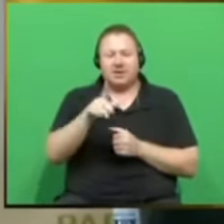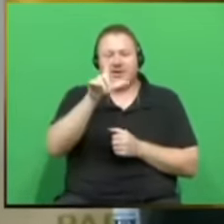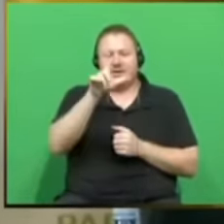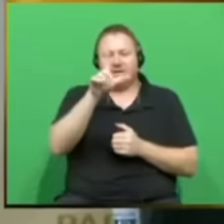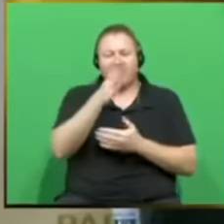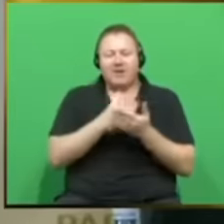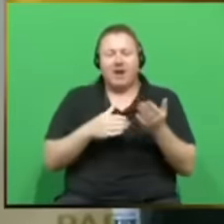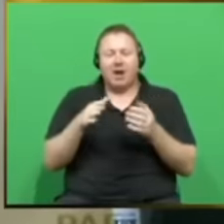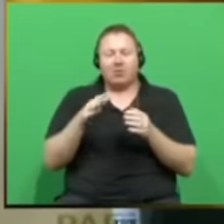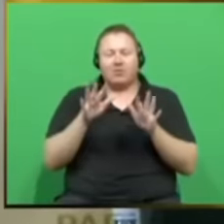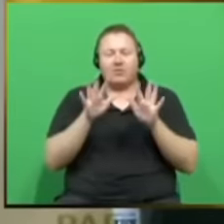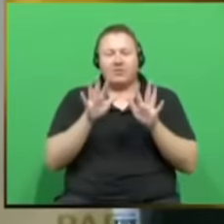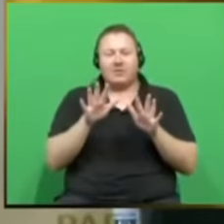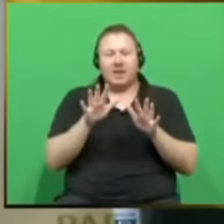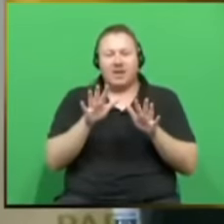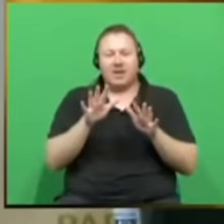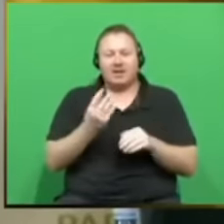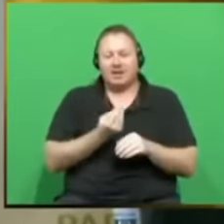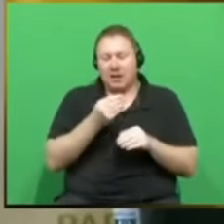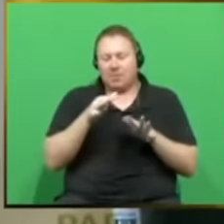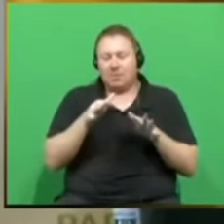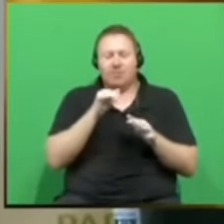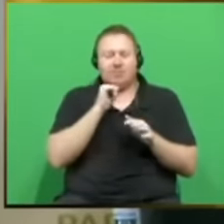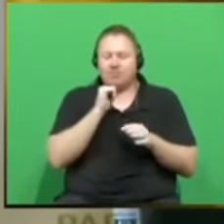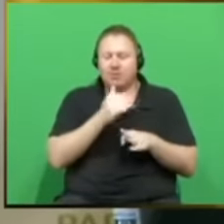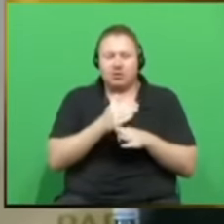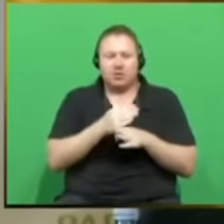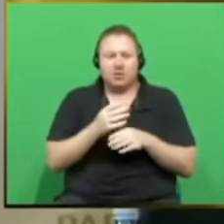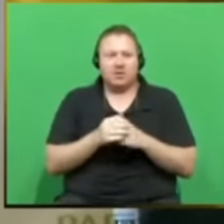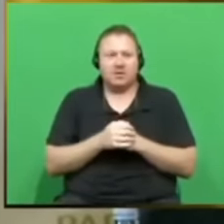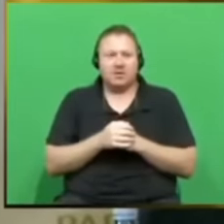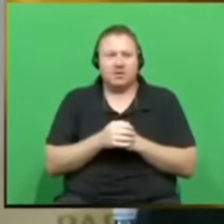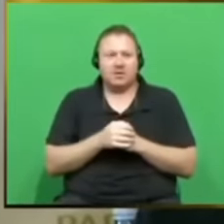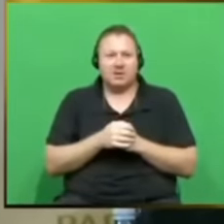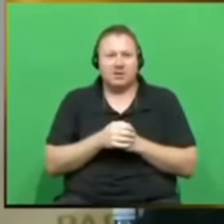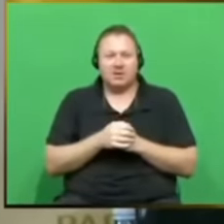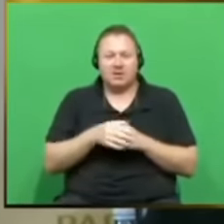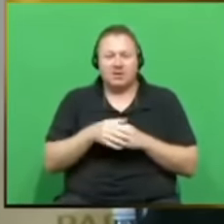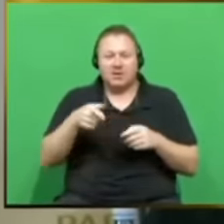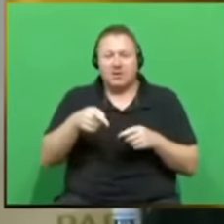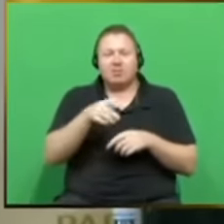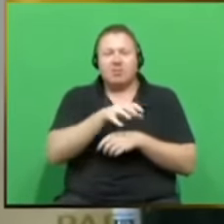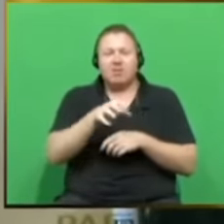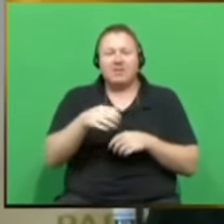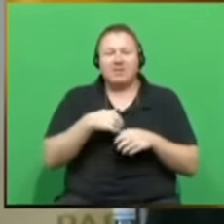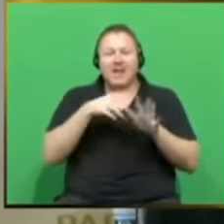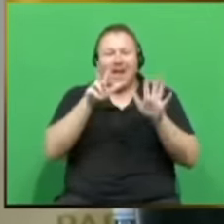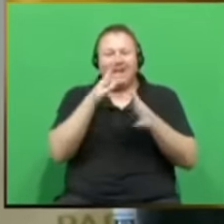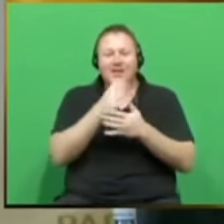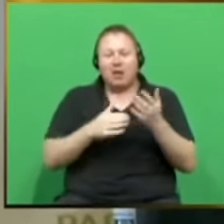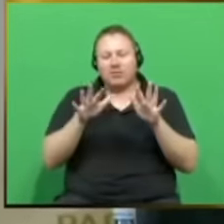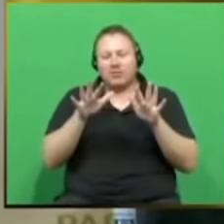7 out of 10 people don't have a job. In this province, 8 out of 10 people have a job.